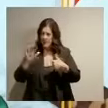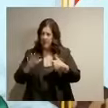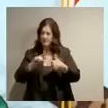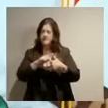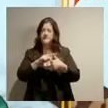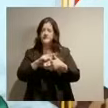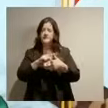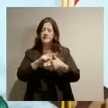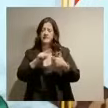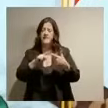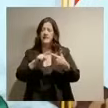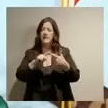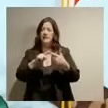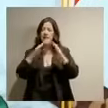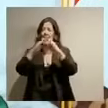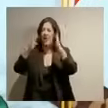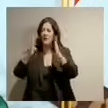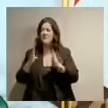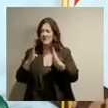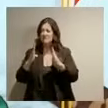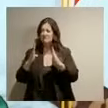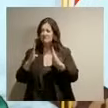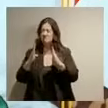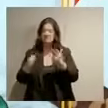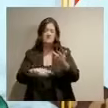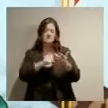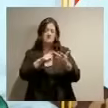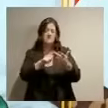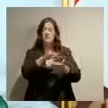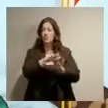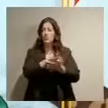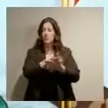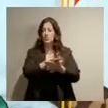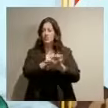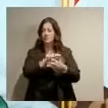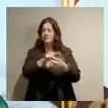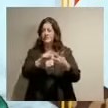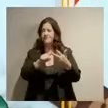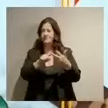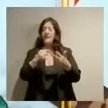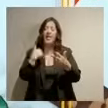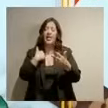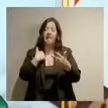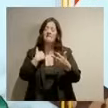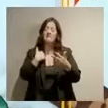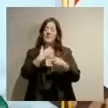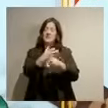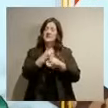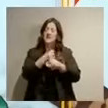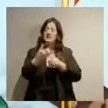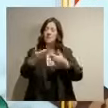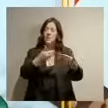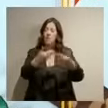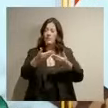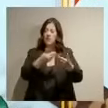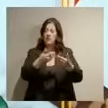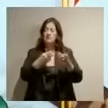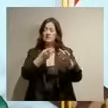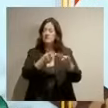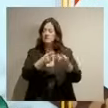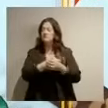housing, and schools. There are proposals and there's desire from members of the legislature to